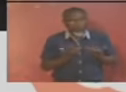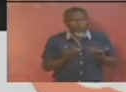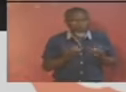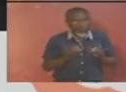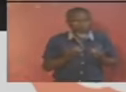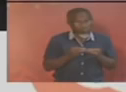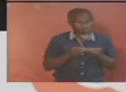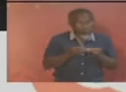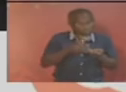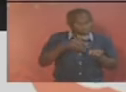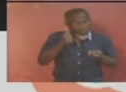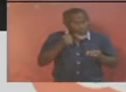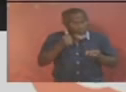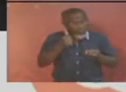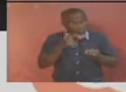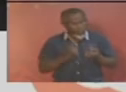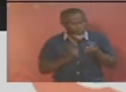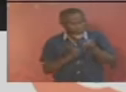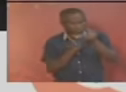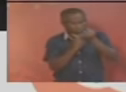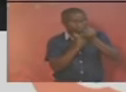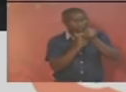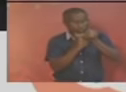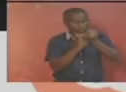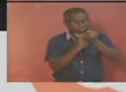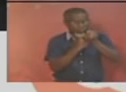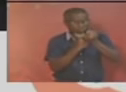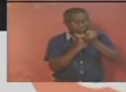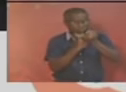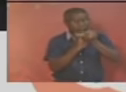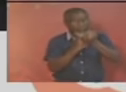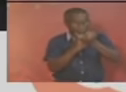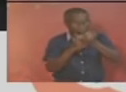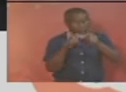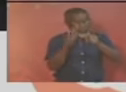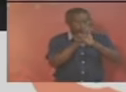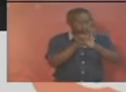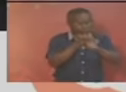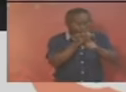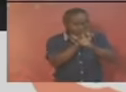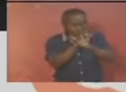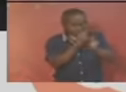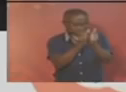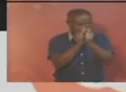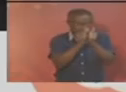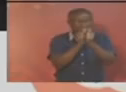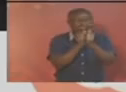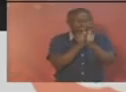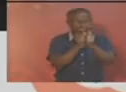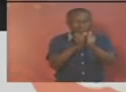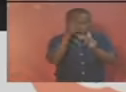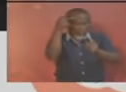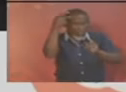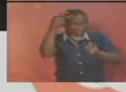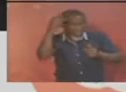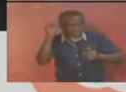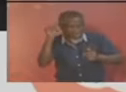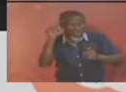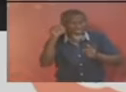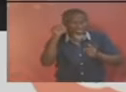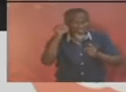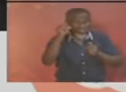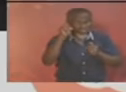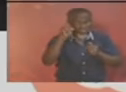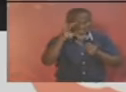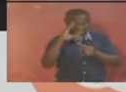helping at the regional coordination, where we work with our prime ministers, our ministers of health, our chief